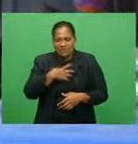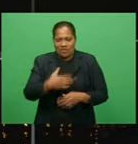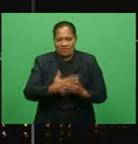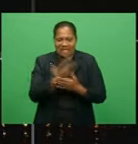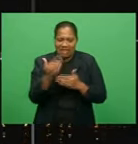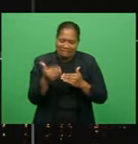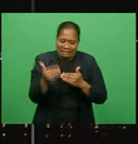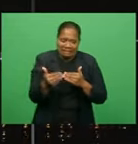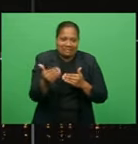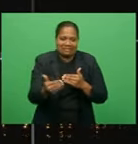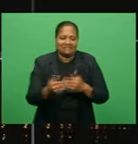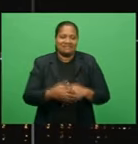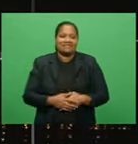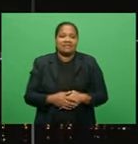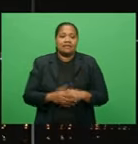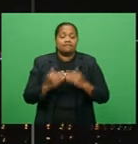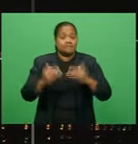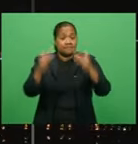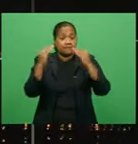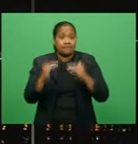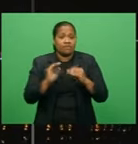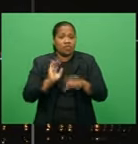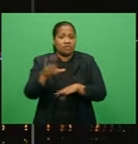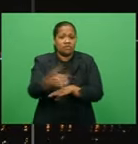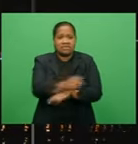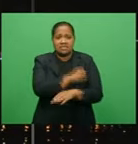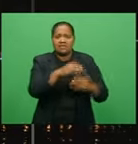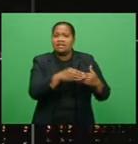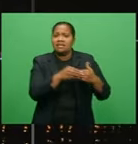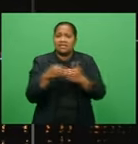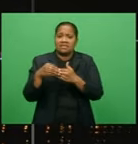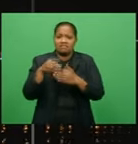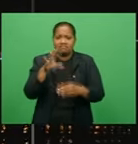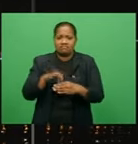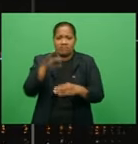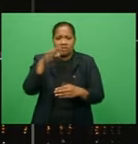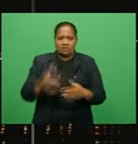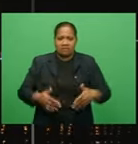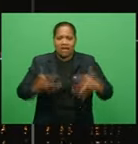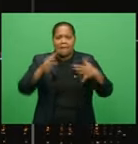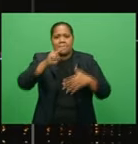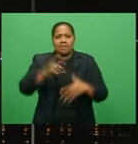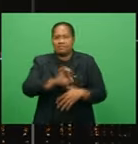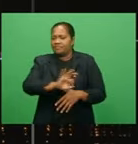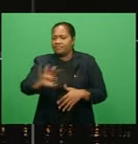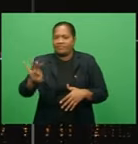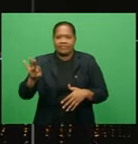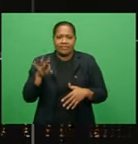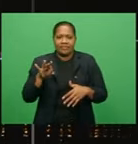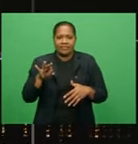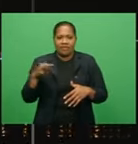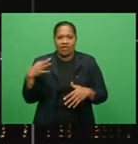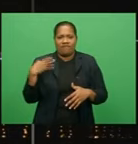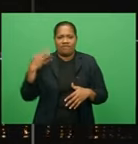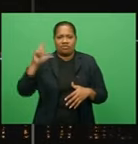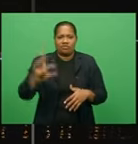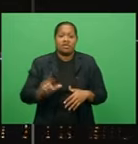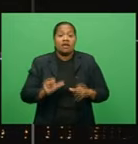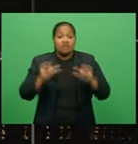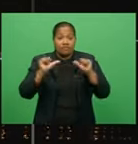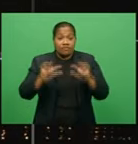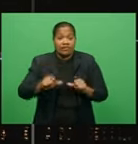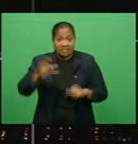News. And turning overseas, leading in the election count but not yet official, President-elect Joe Biden has urged Americans